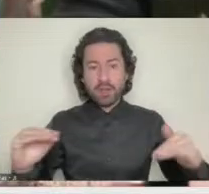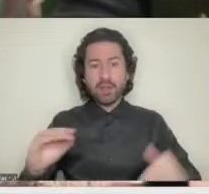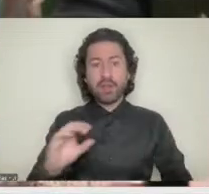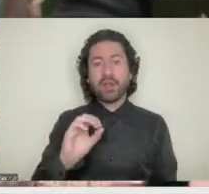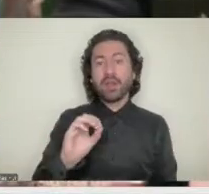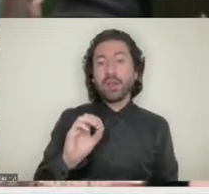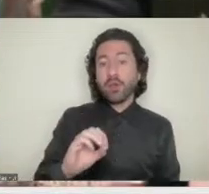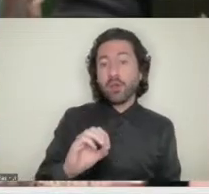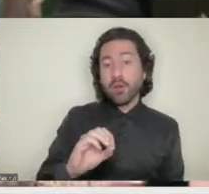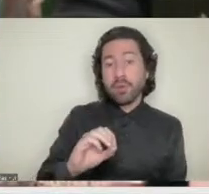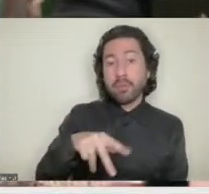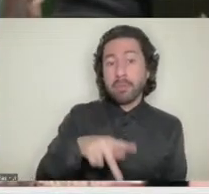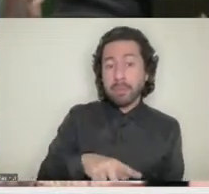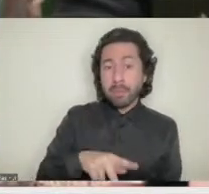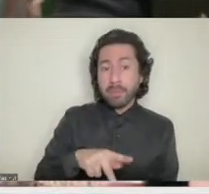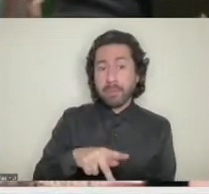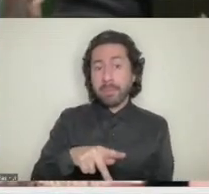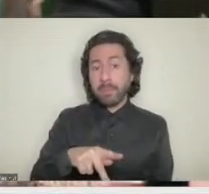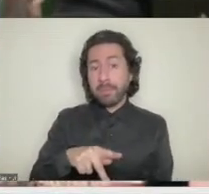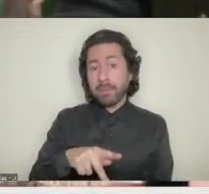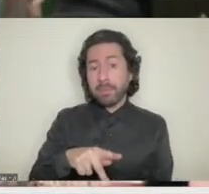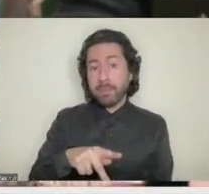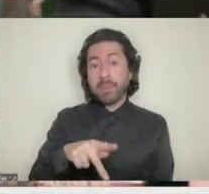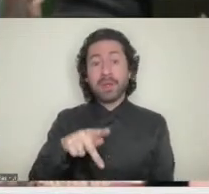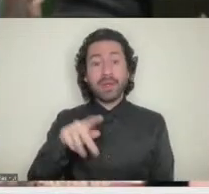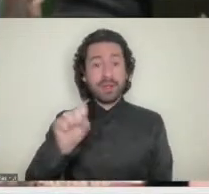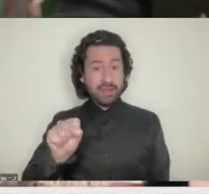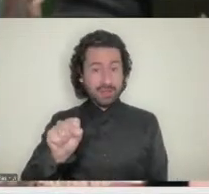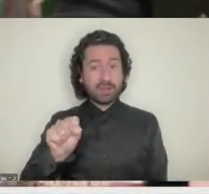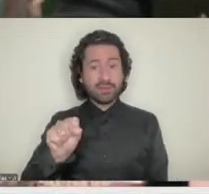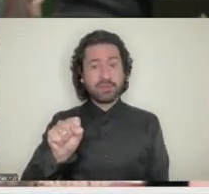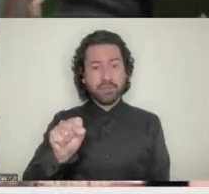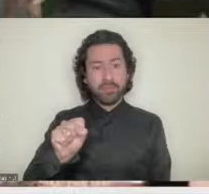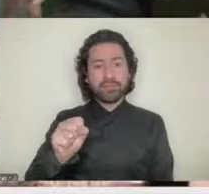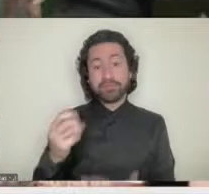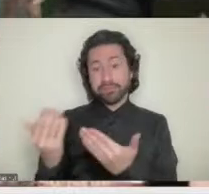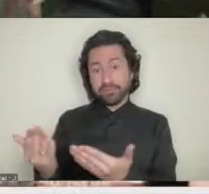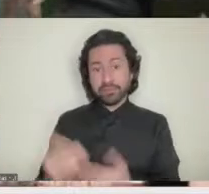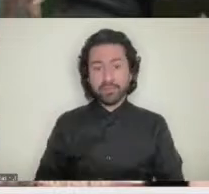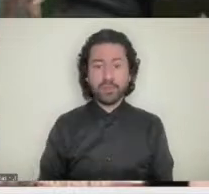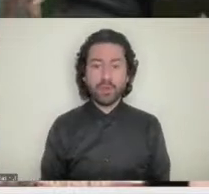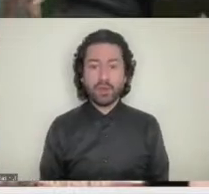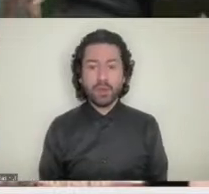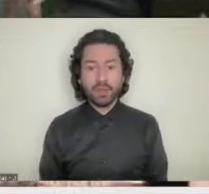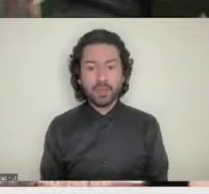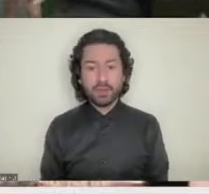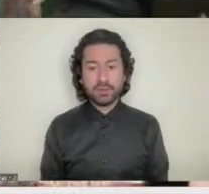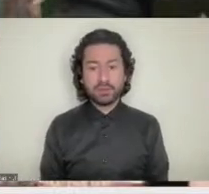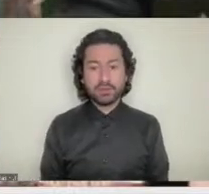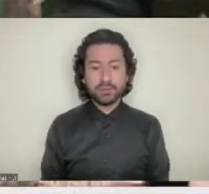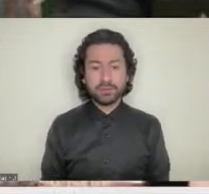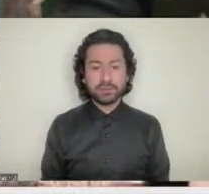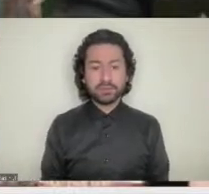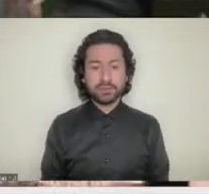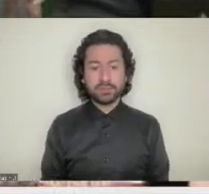determinants and health equity of the Pan American Health Organization. Please, Oriana, you have the floor.